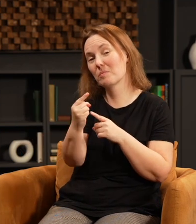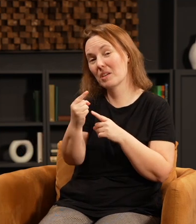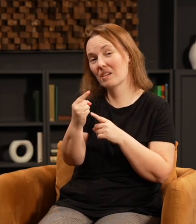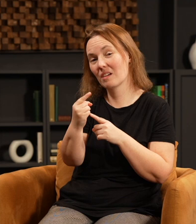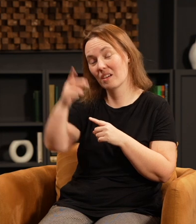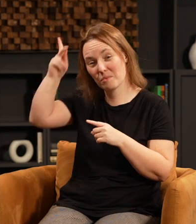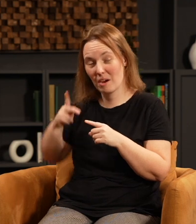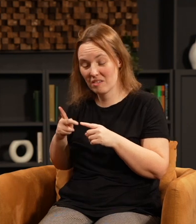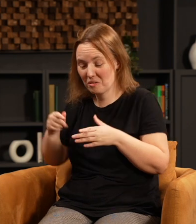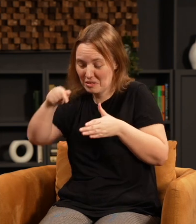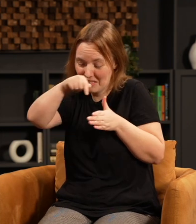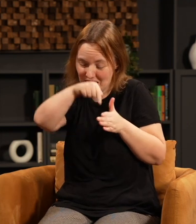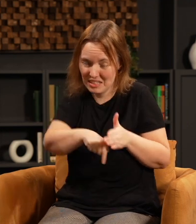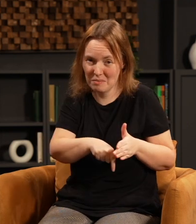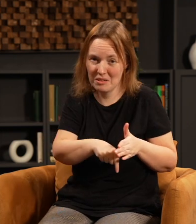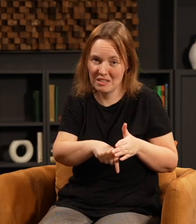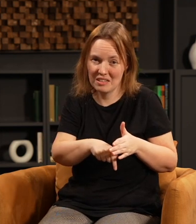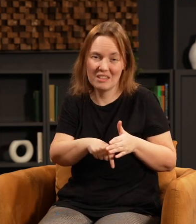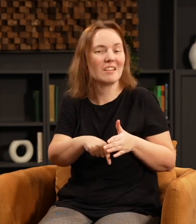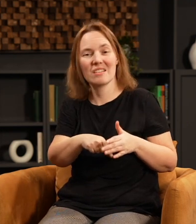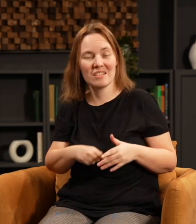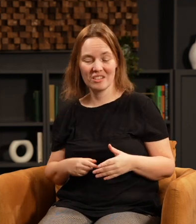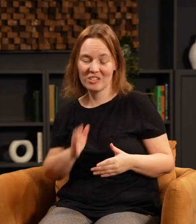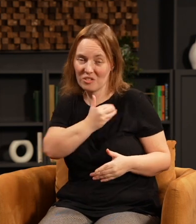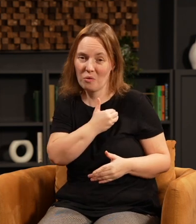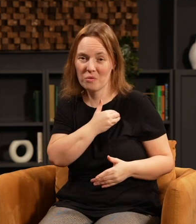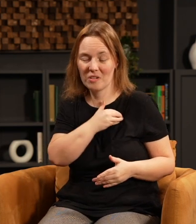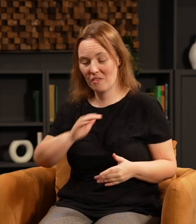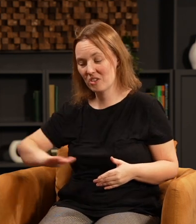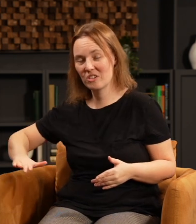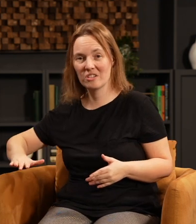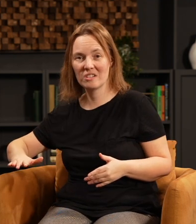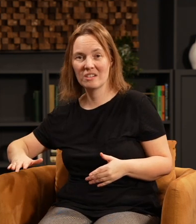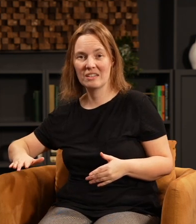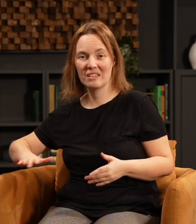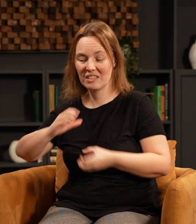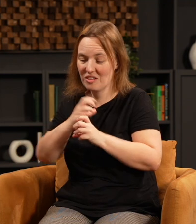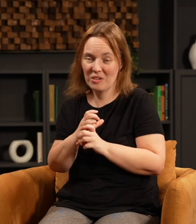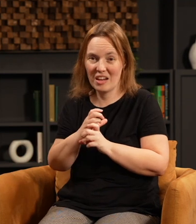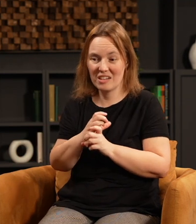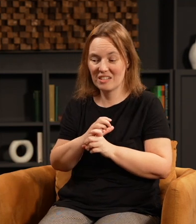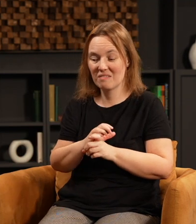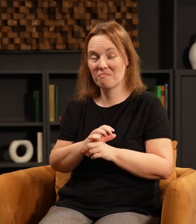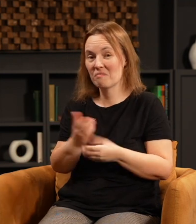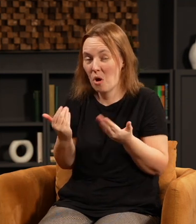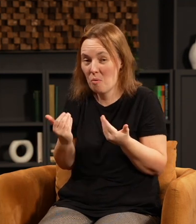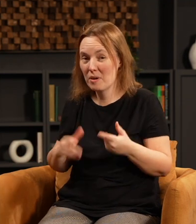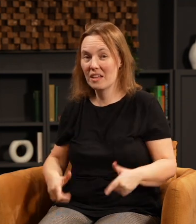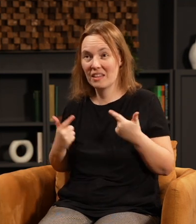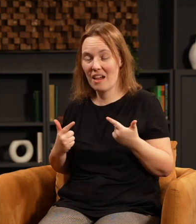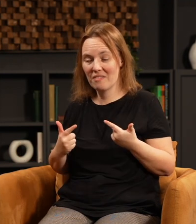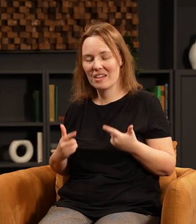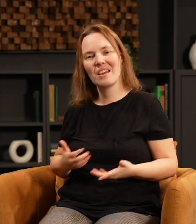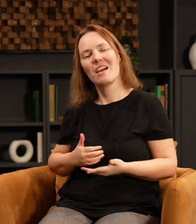into the souls of our children. And our words and our behaviors toward them, they either create hope and life and help children even